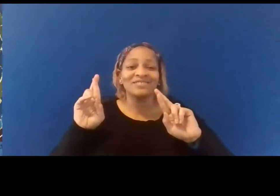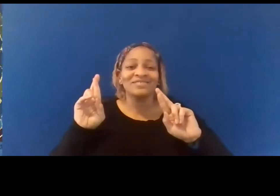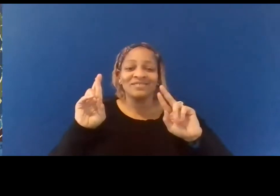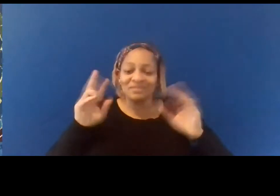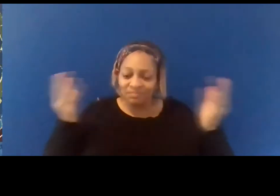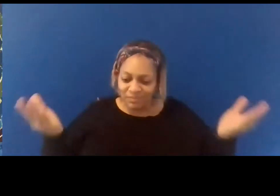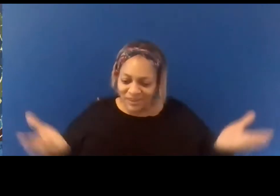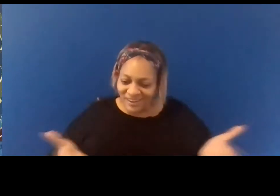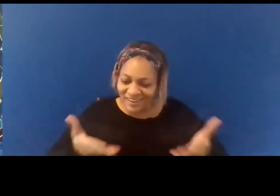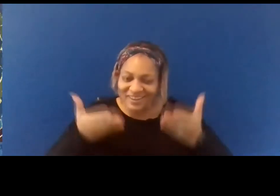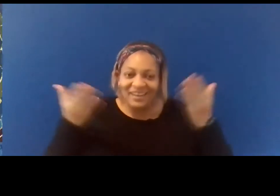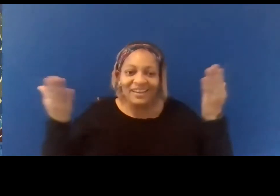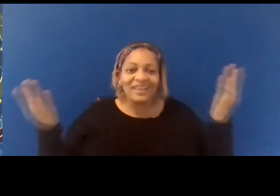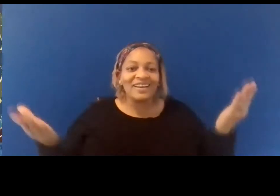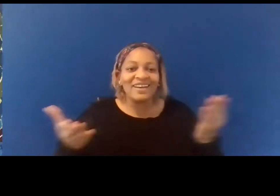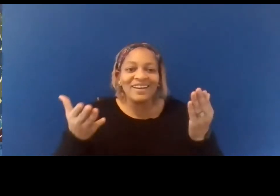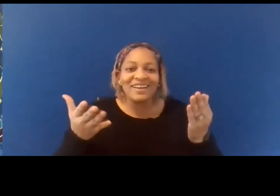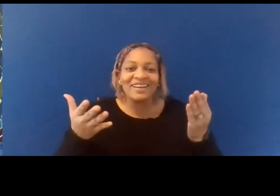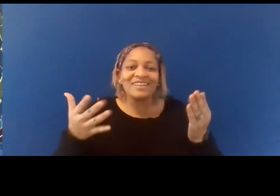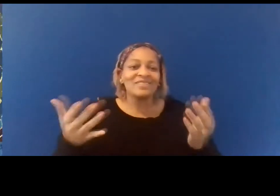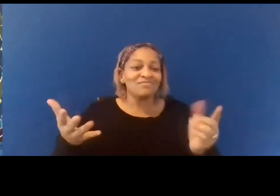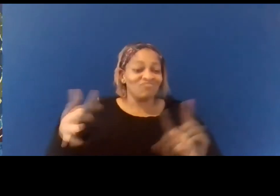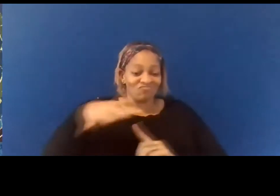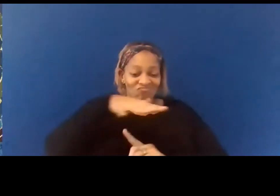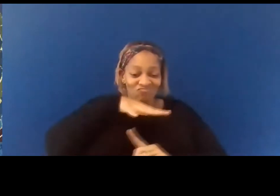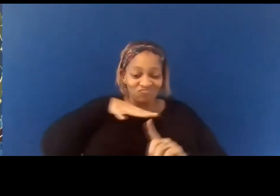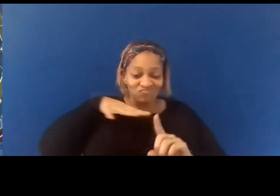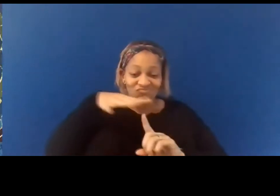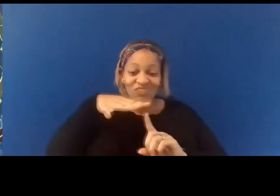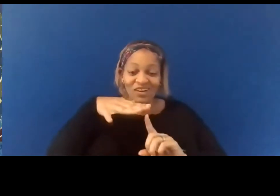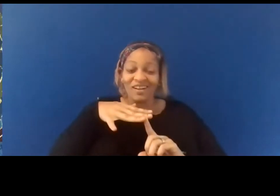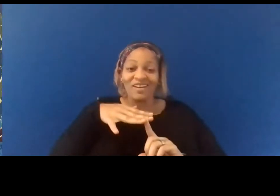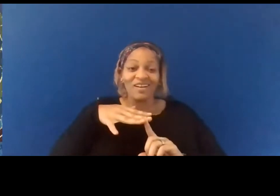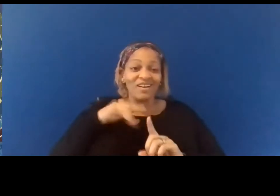I am so ready just to love.